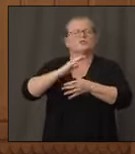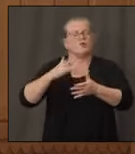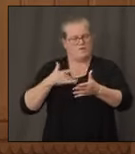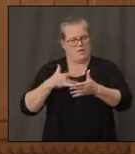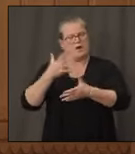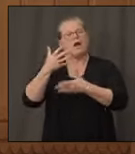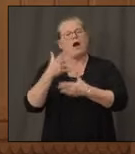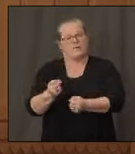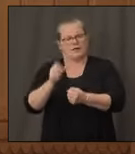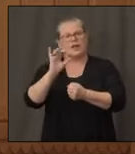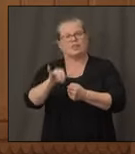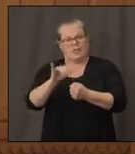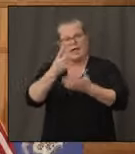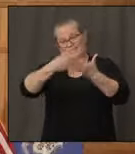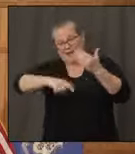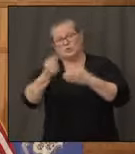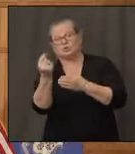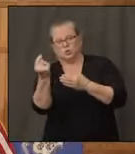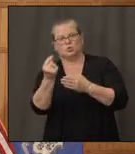addressed.